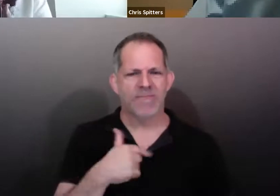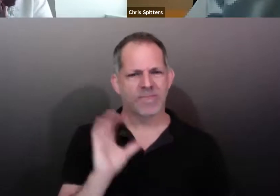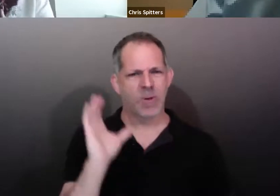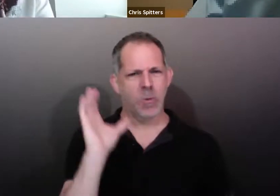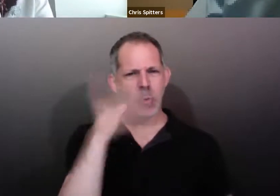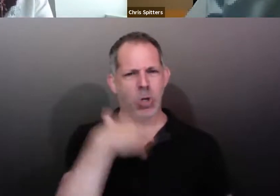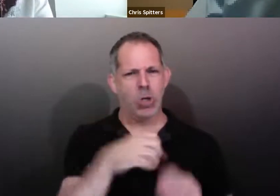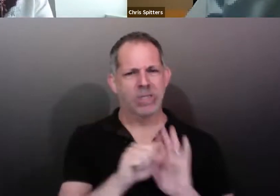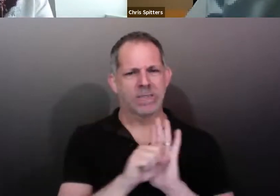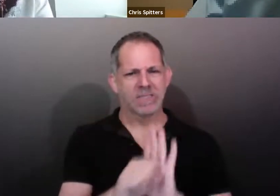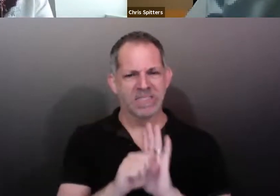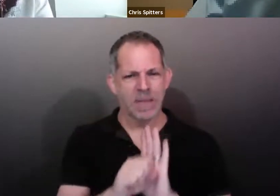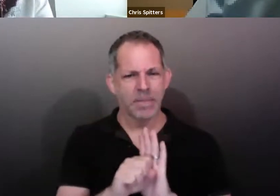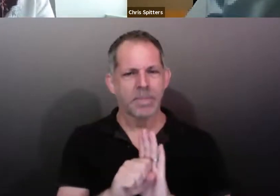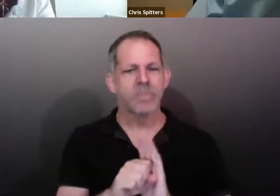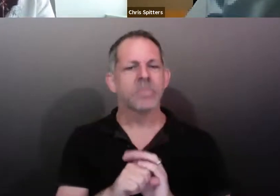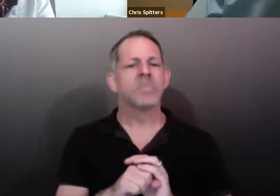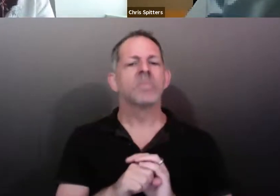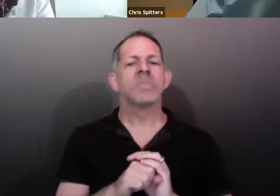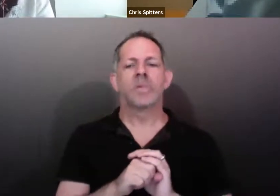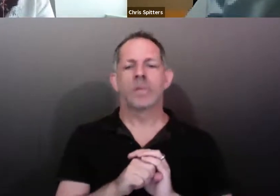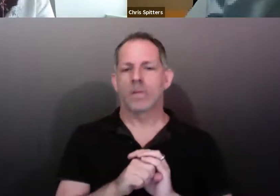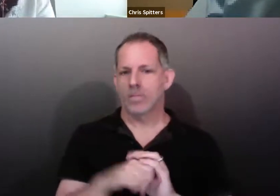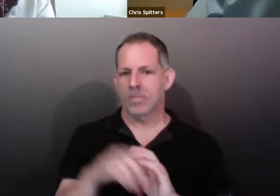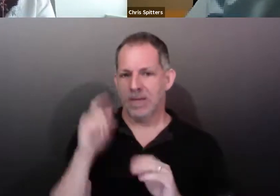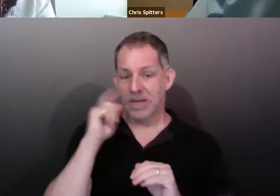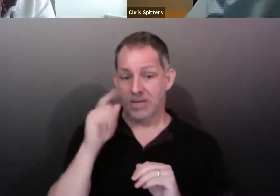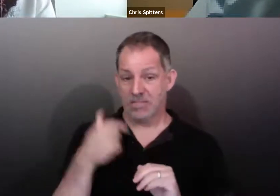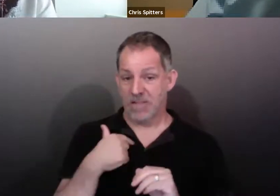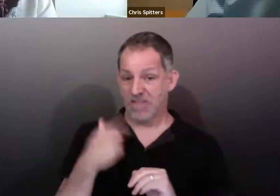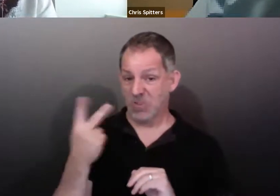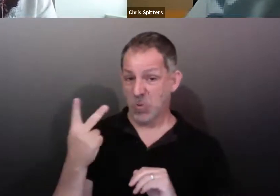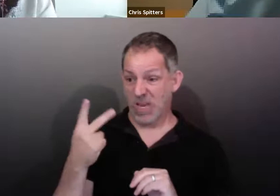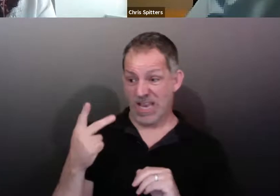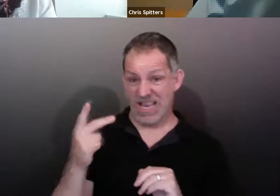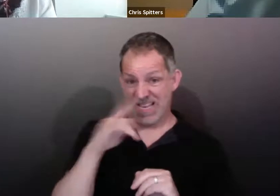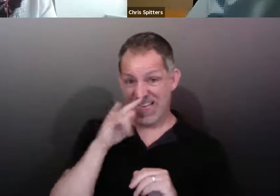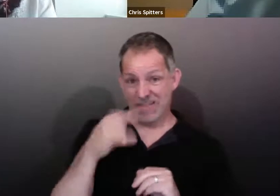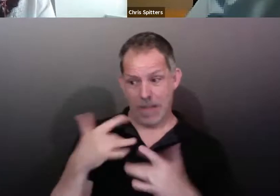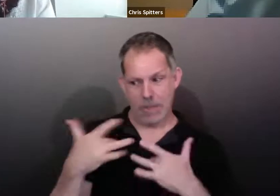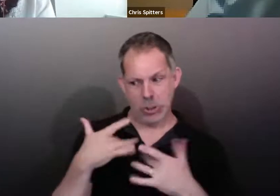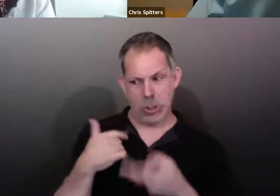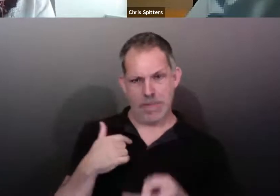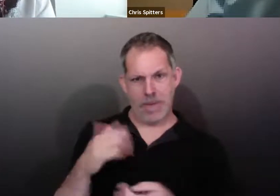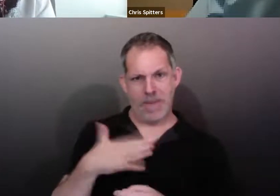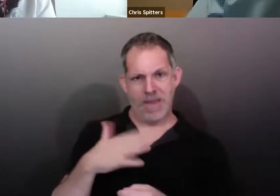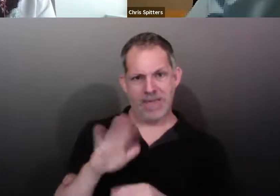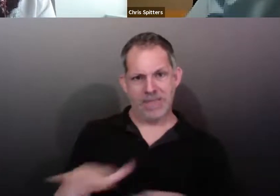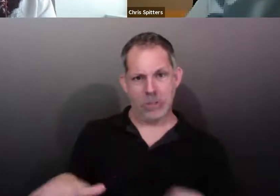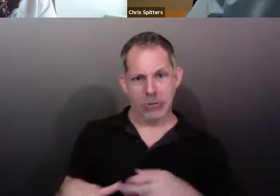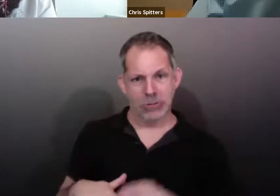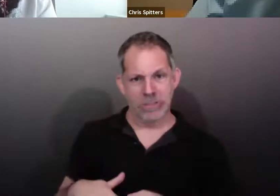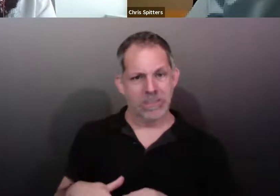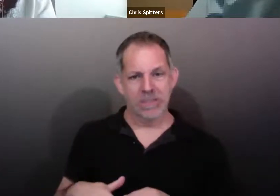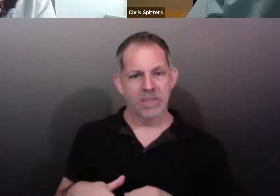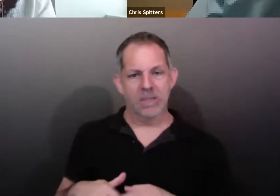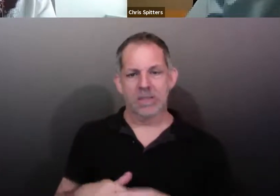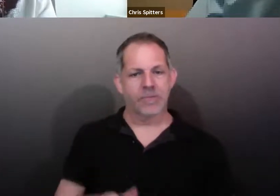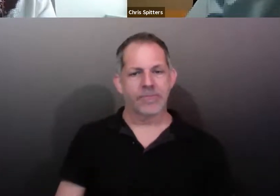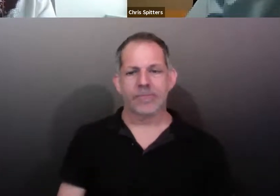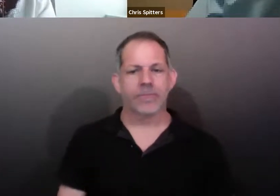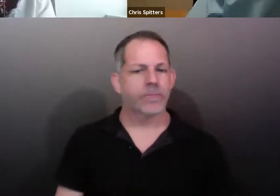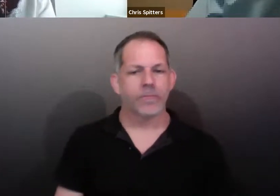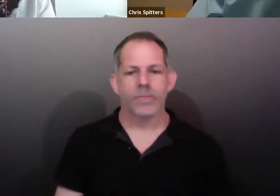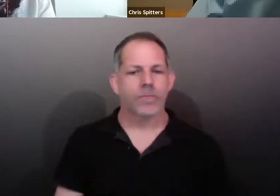children. And so that's where, that was probably the darkest thoughts that I had, was just really concern and worry about